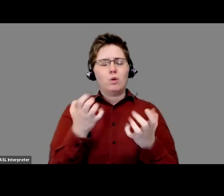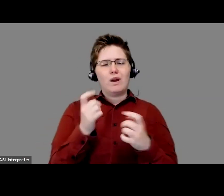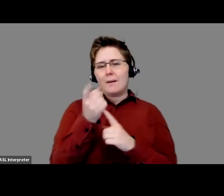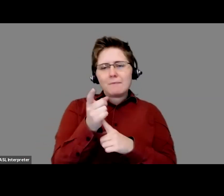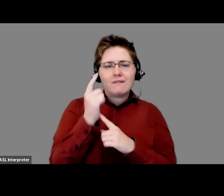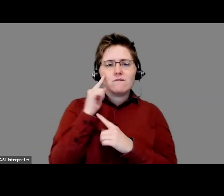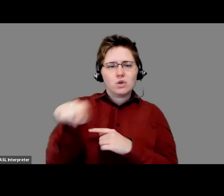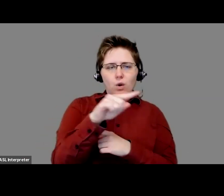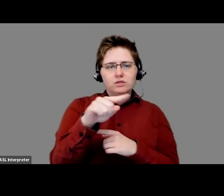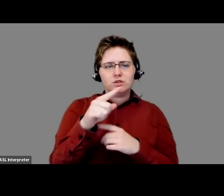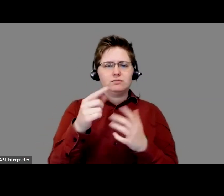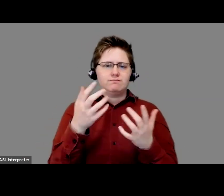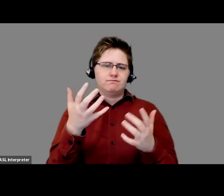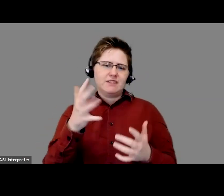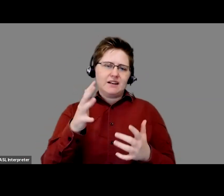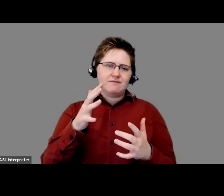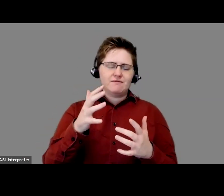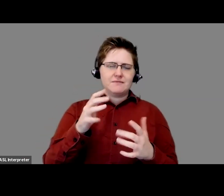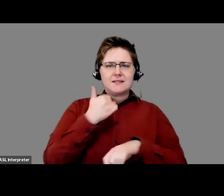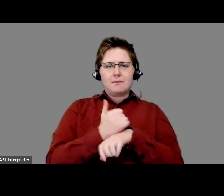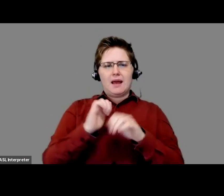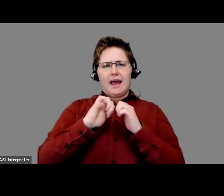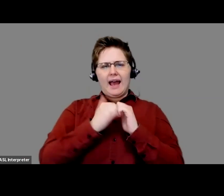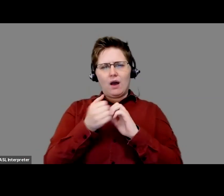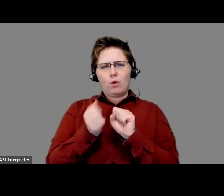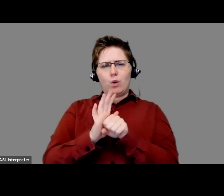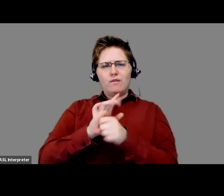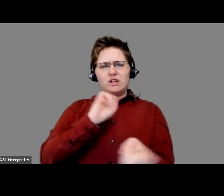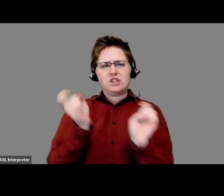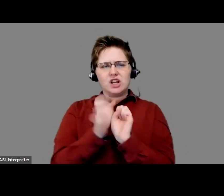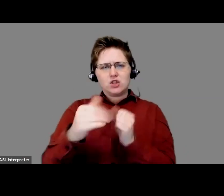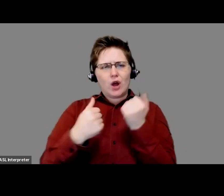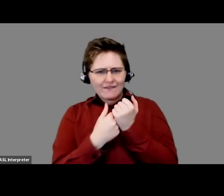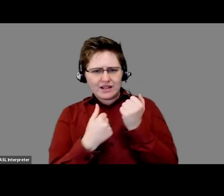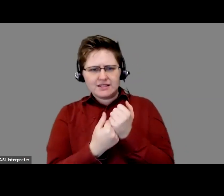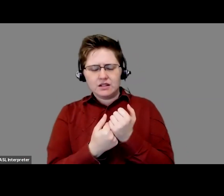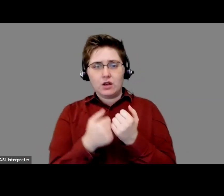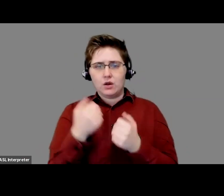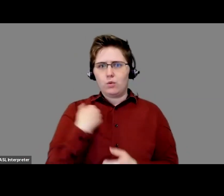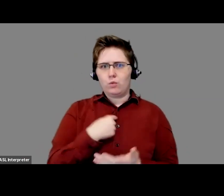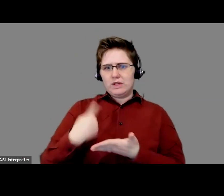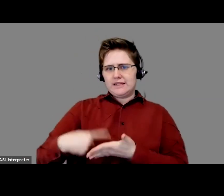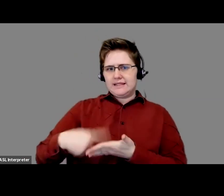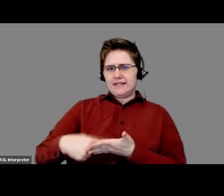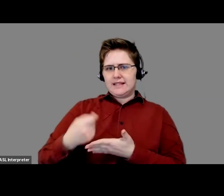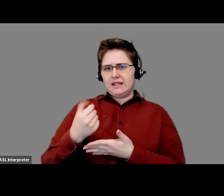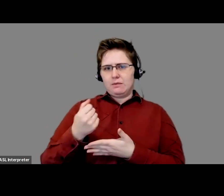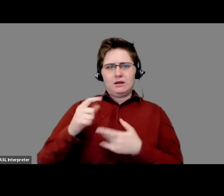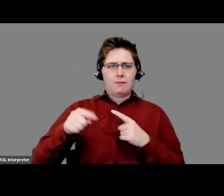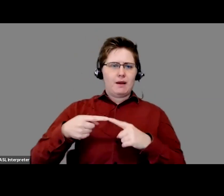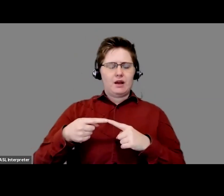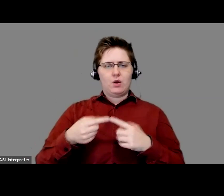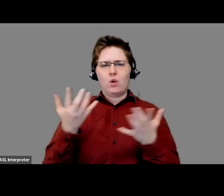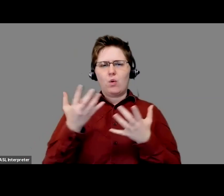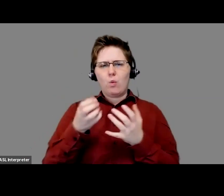so to kind of set how COVID has changed your advocacy, because we're going to talk a little bit about what